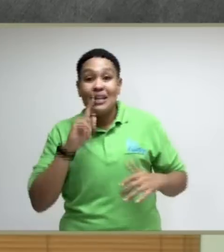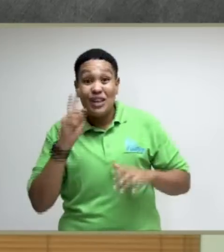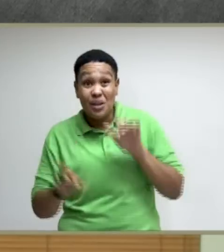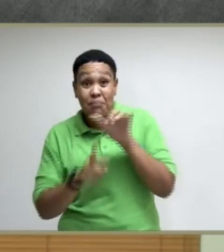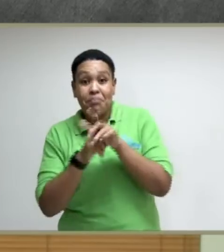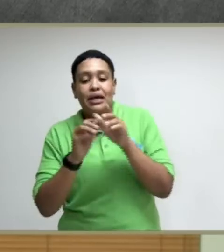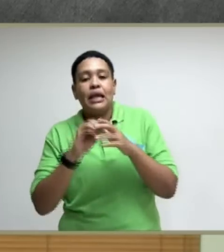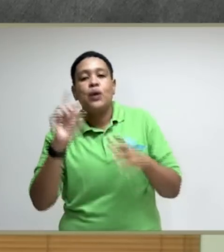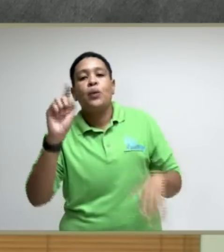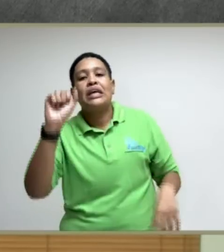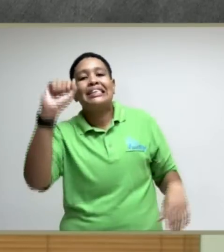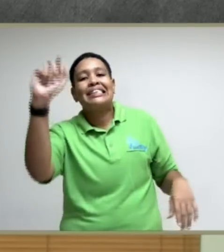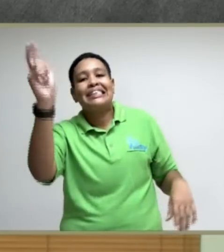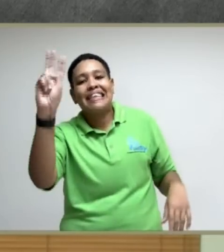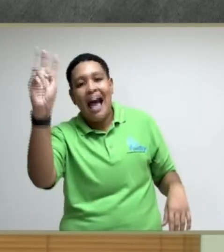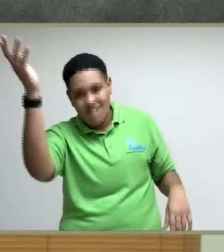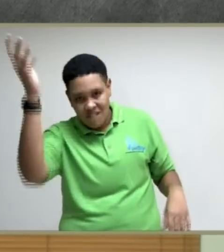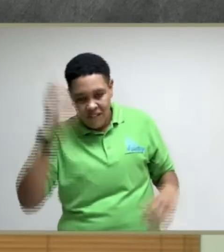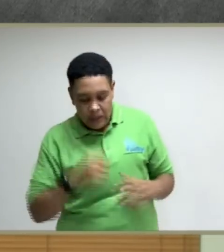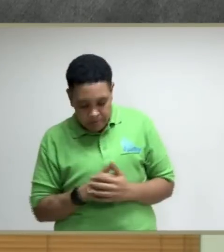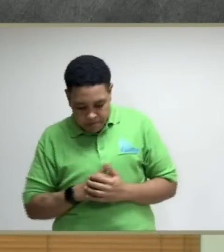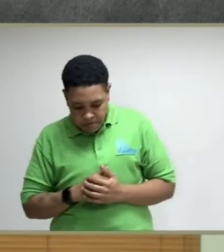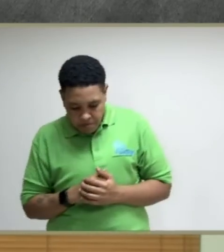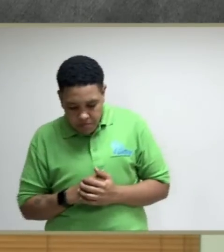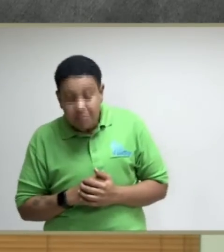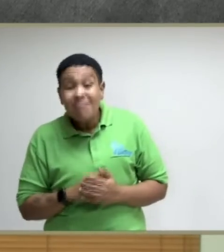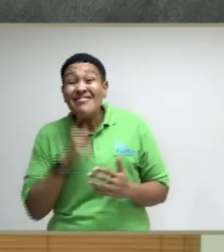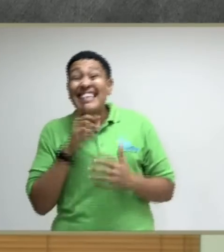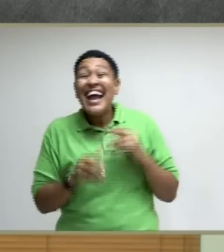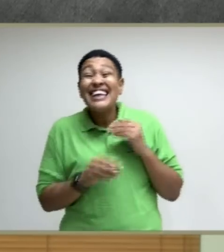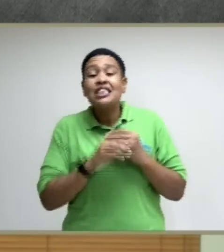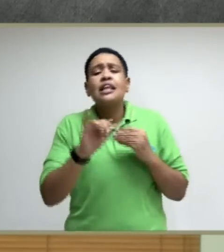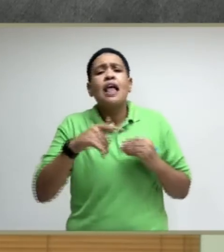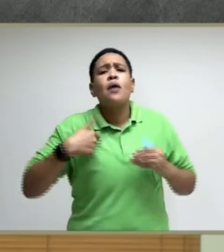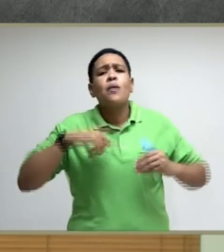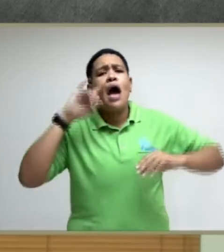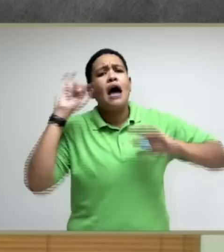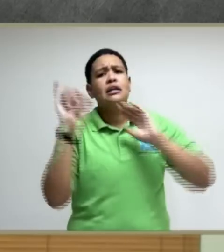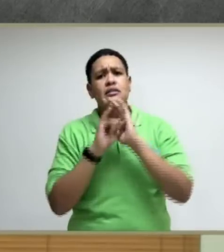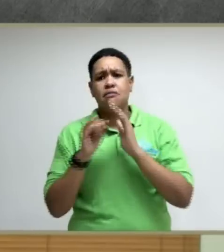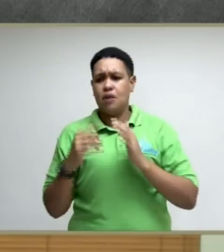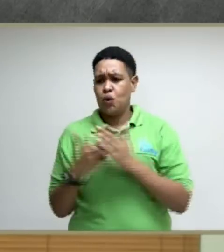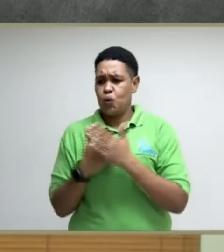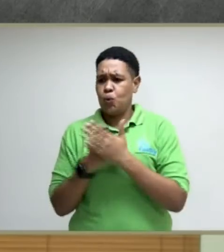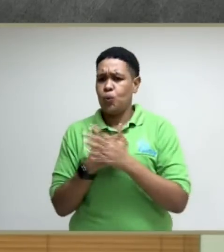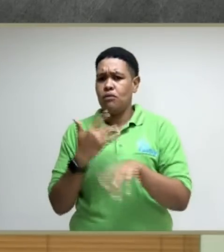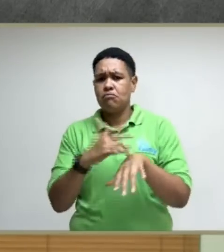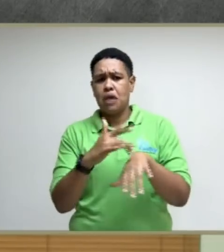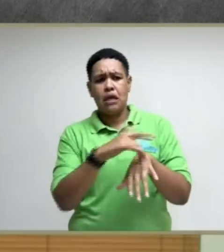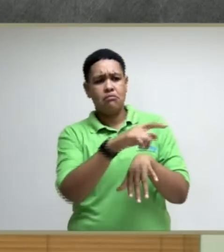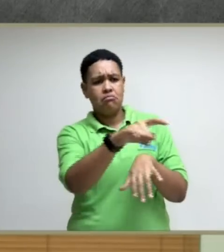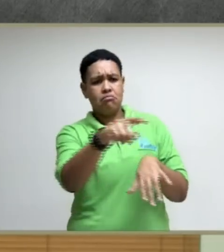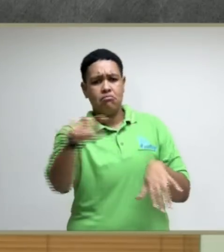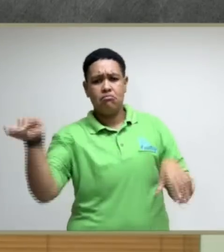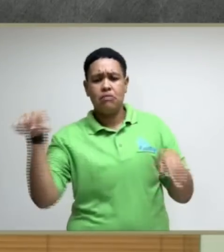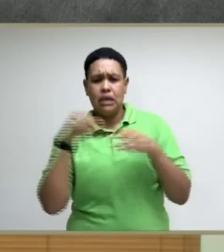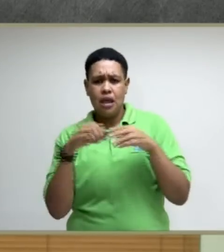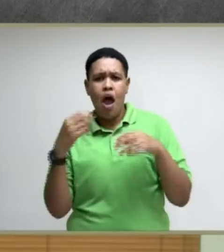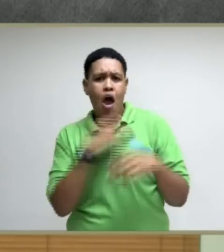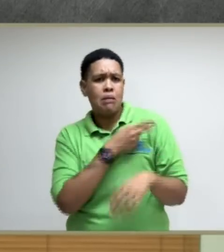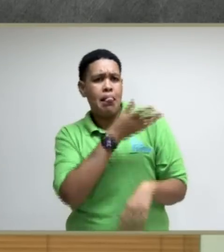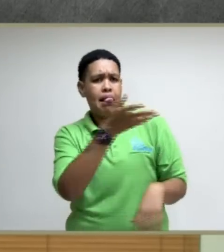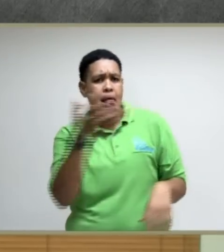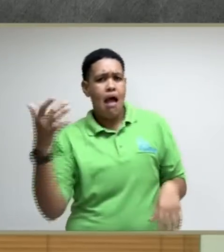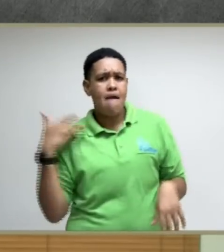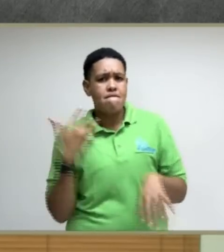in Savlamar. Now, in addition to that, we would have identified some new spaces in some hospitals where